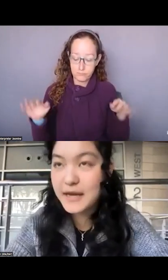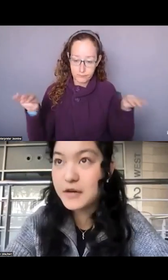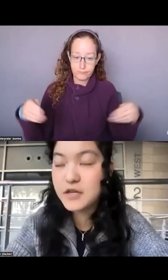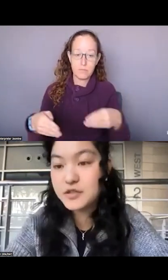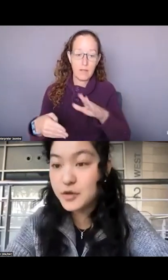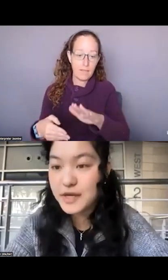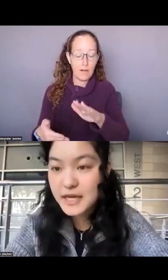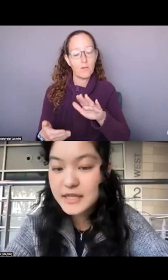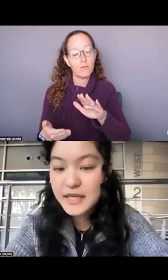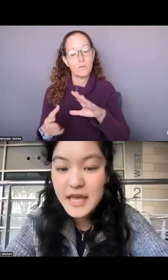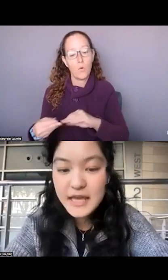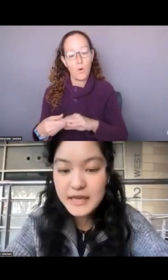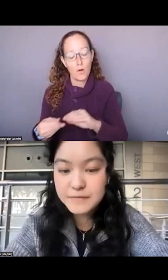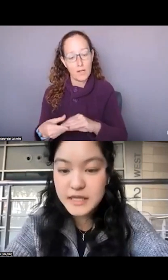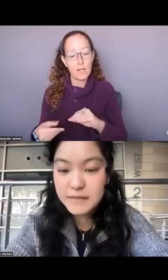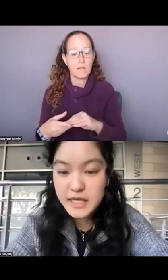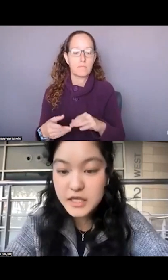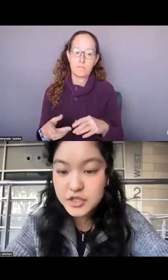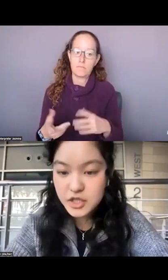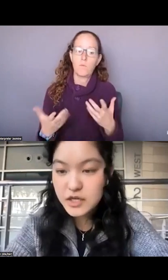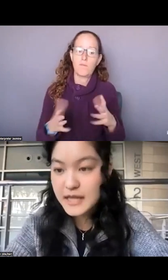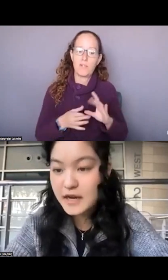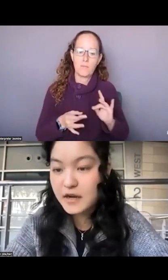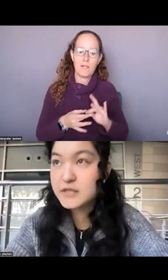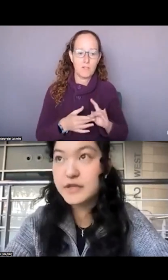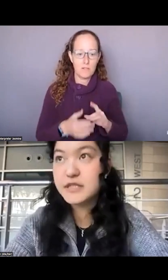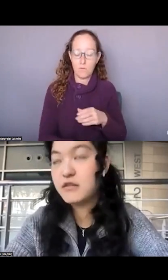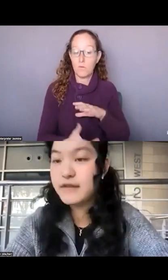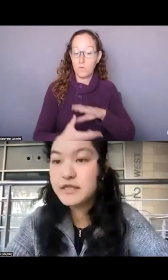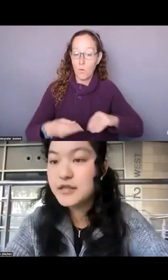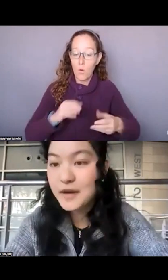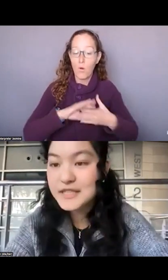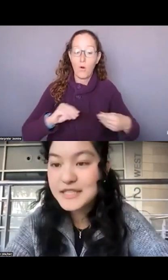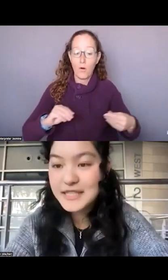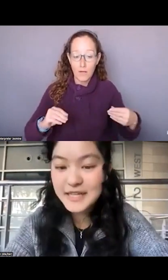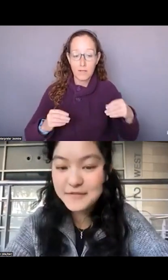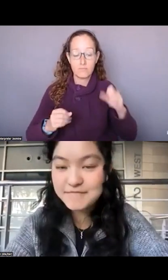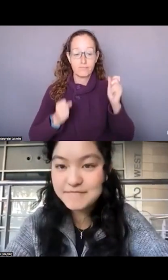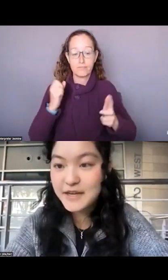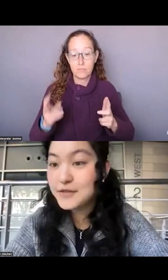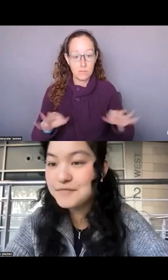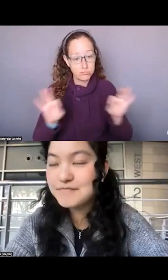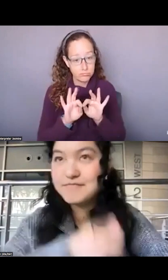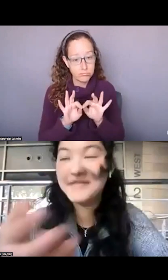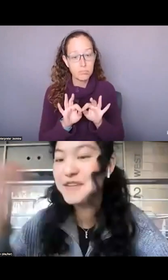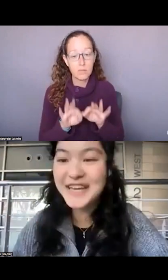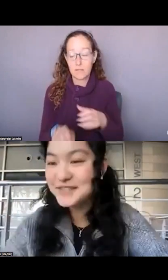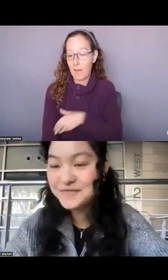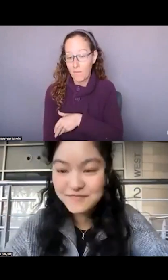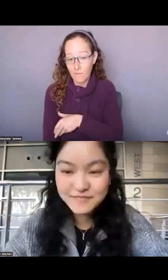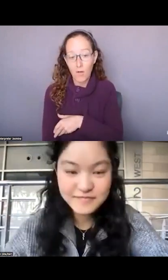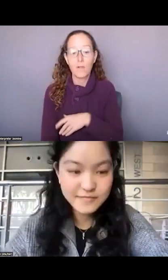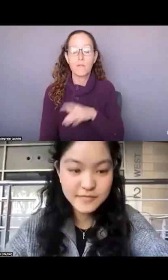about, like the power of storytelling and really making sure that our experiences are affecting the policies that are being